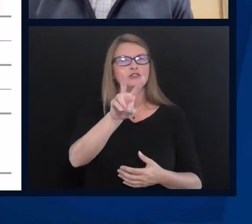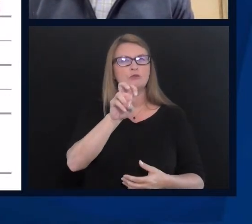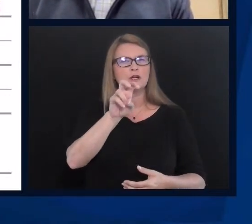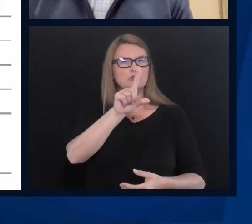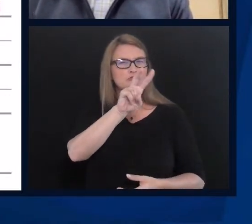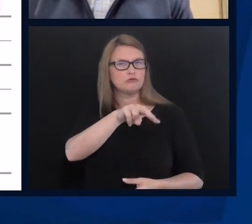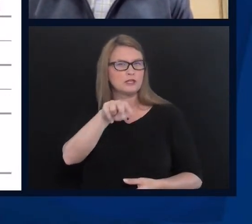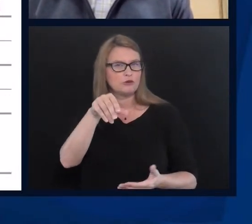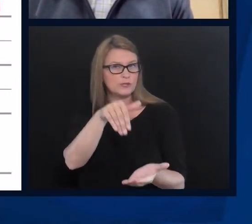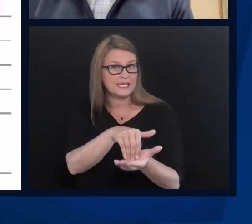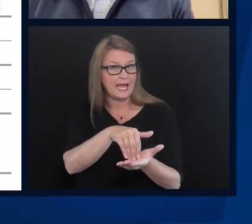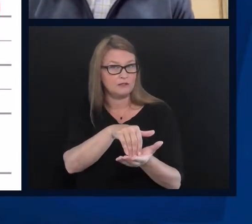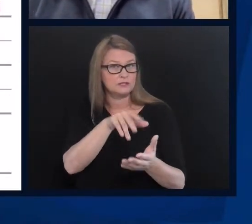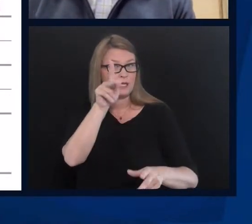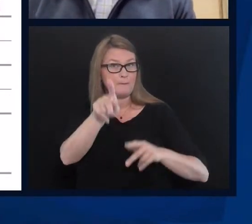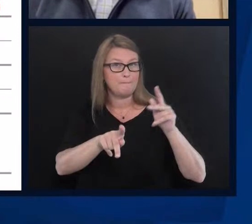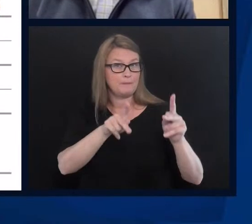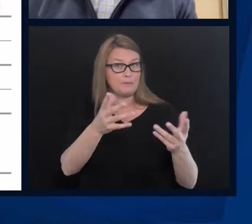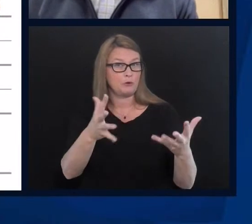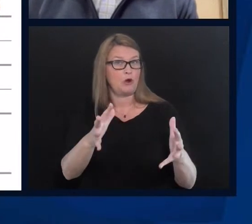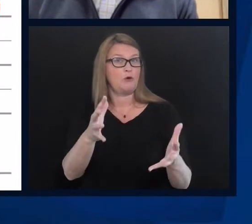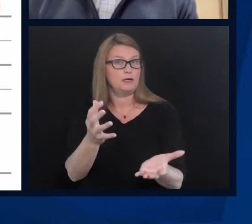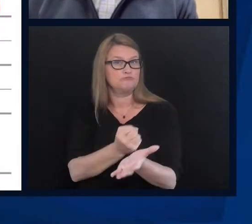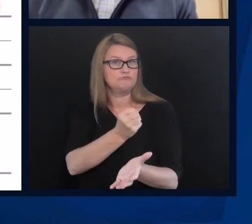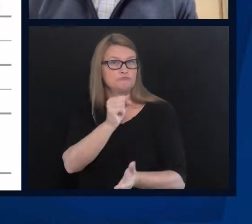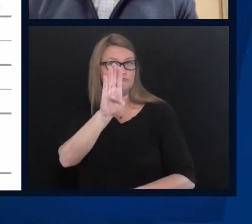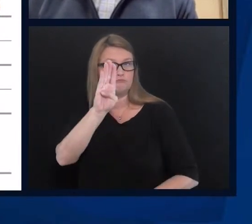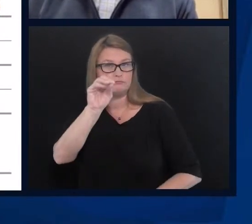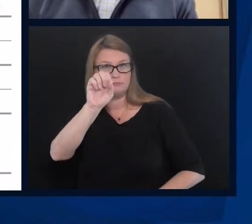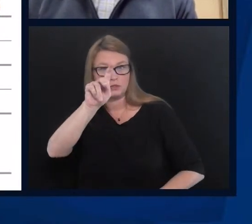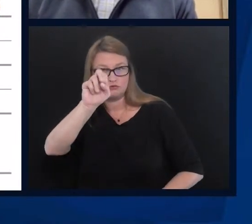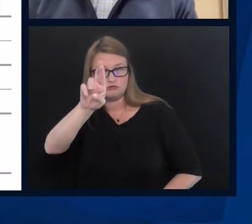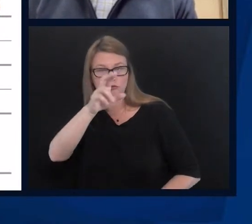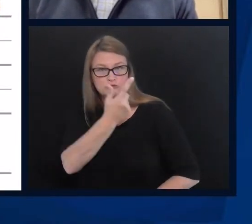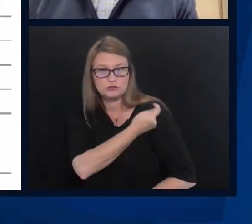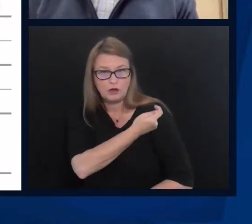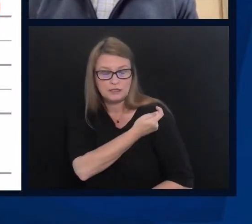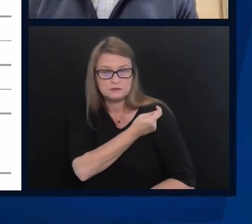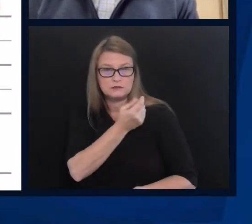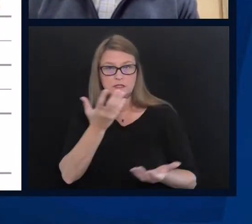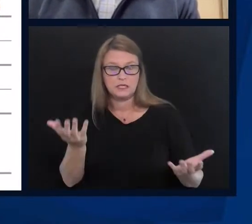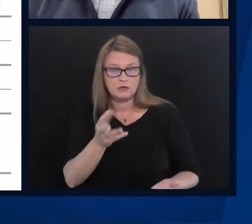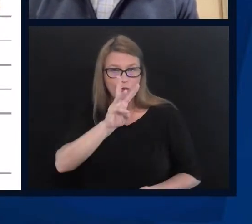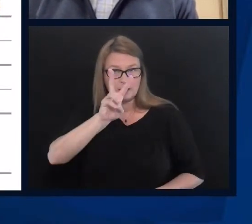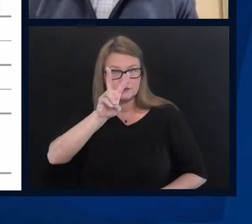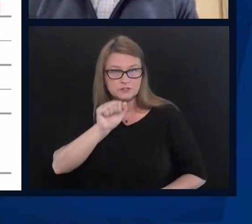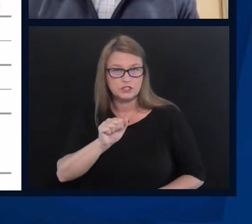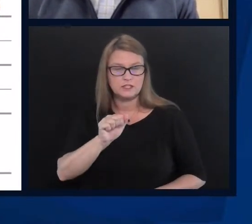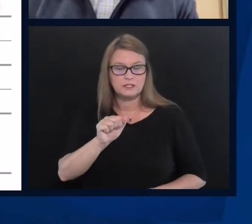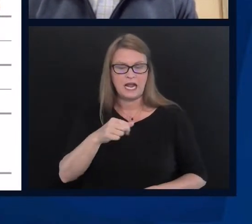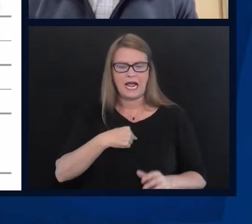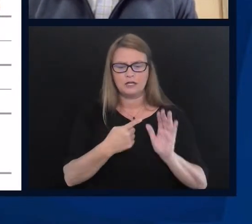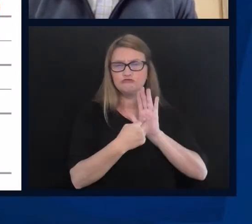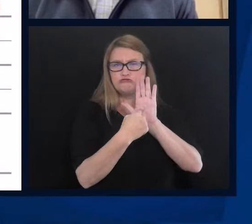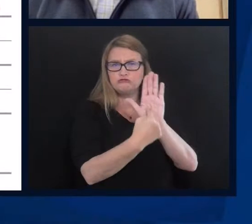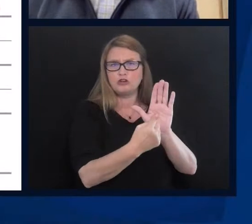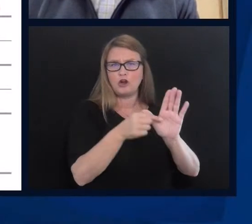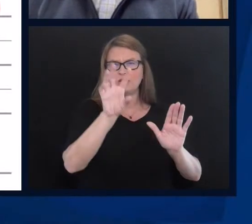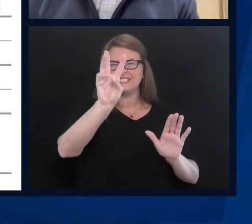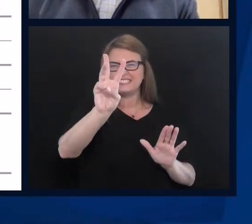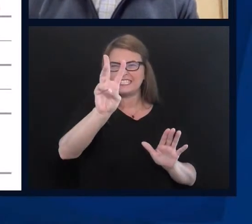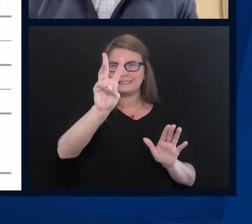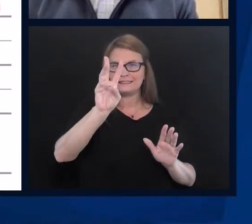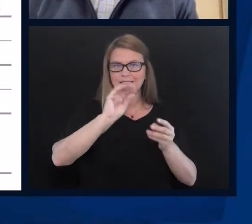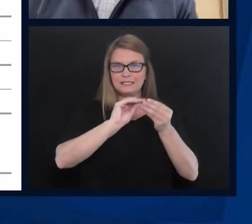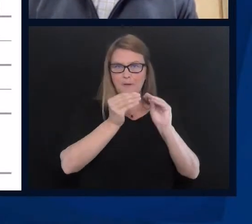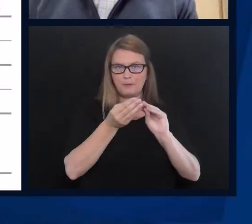222,000 booster doses in West Virginians. Highlighted 6 blocks in